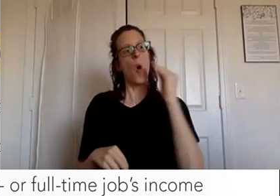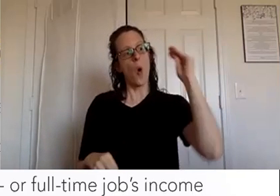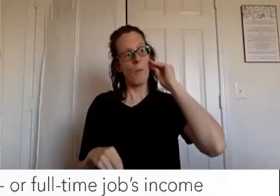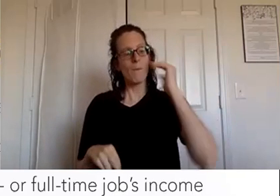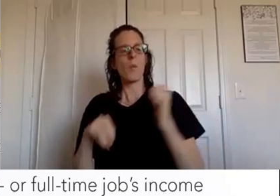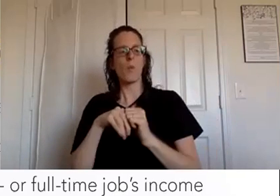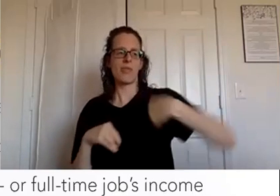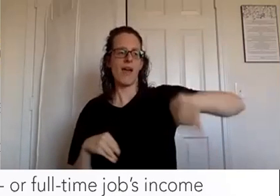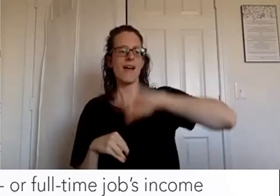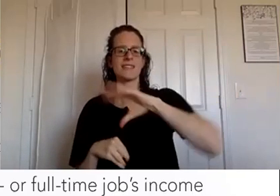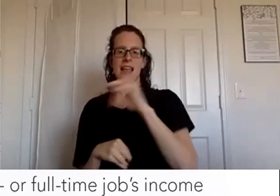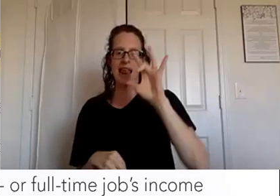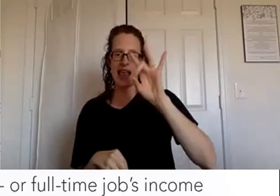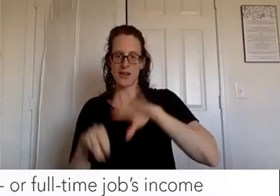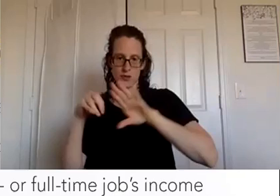so